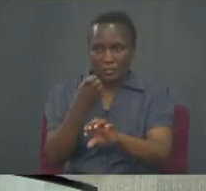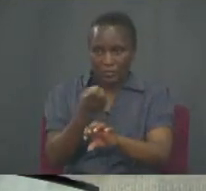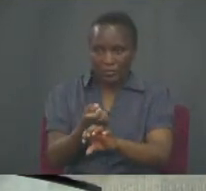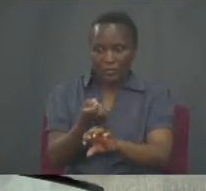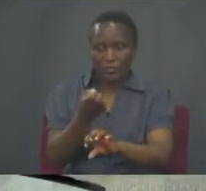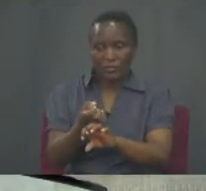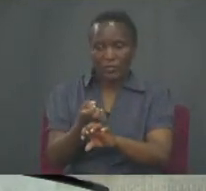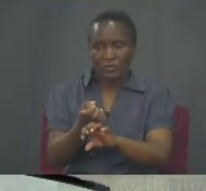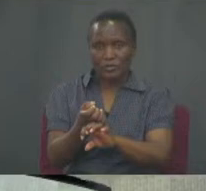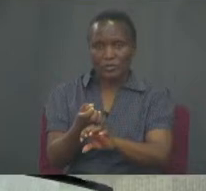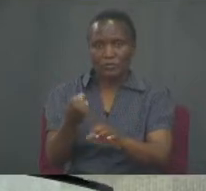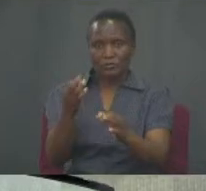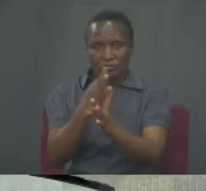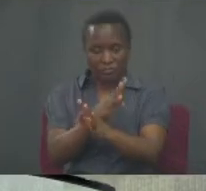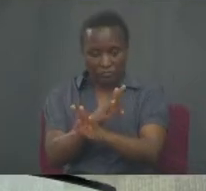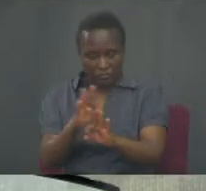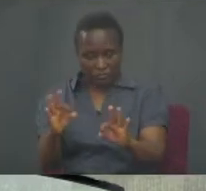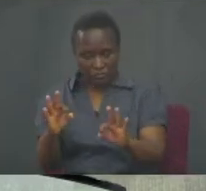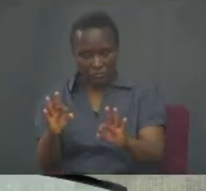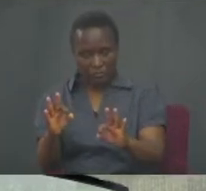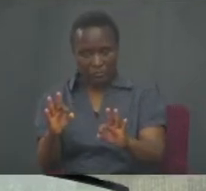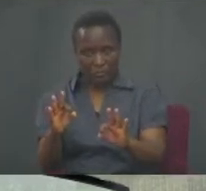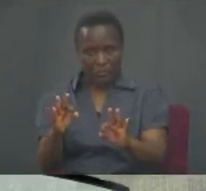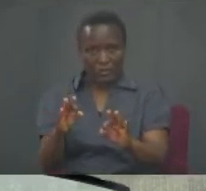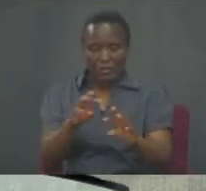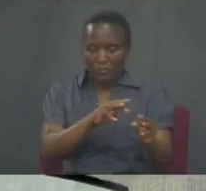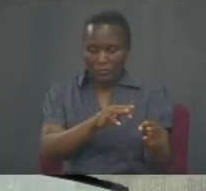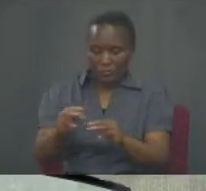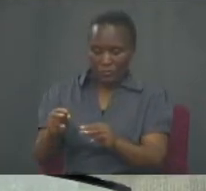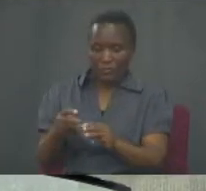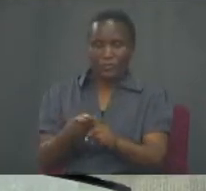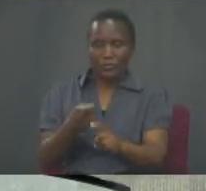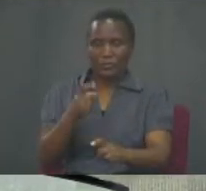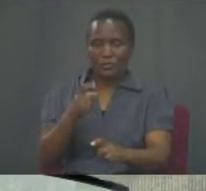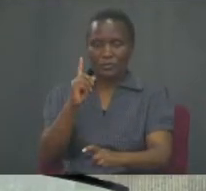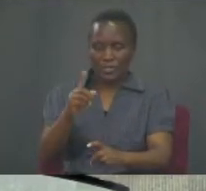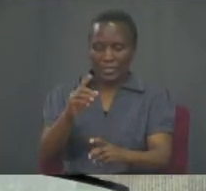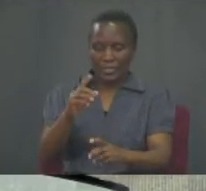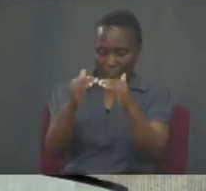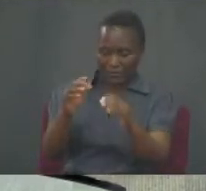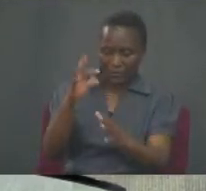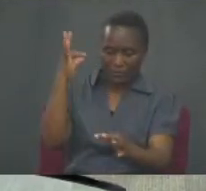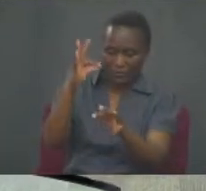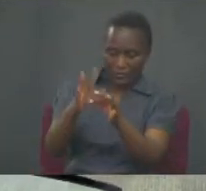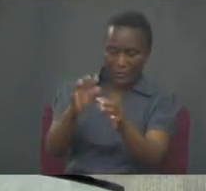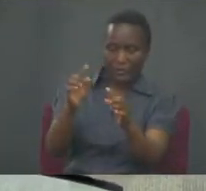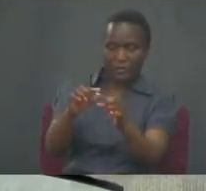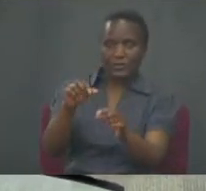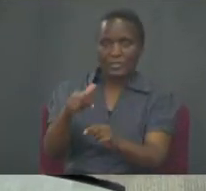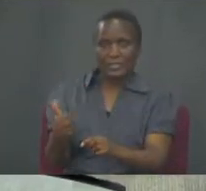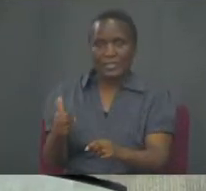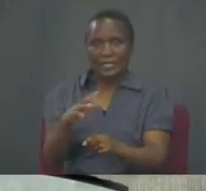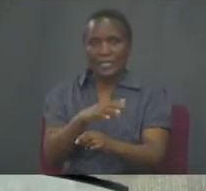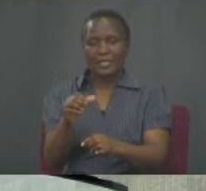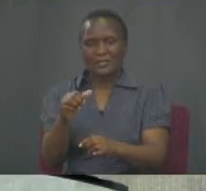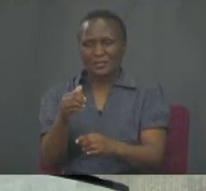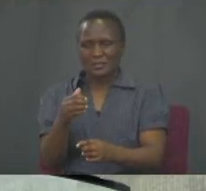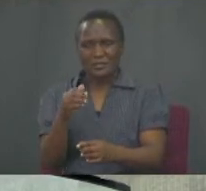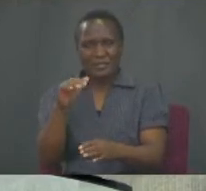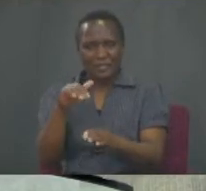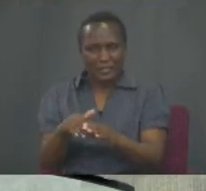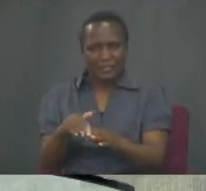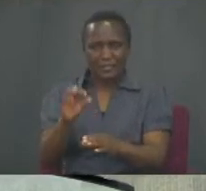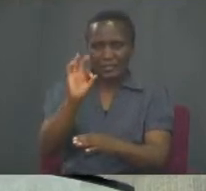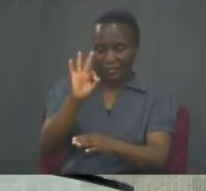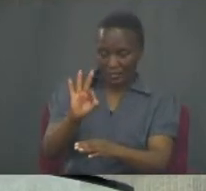one level of faith to another. That was experienced by the three Hebrew boys. They had done nothing wrong, but they were put in the